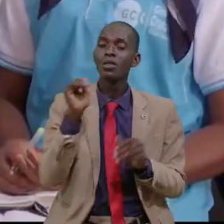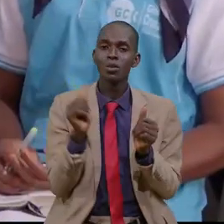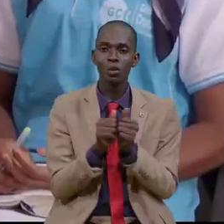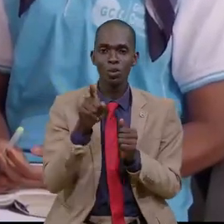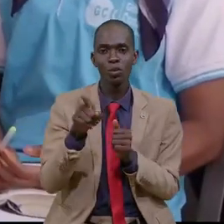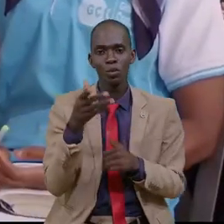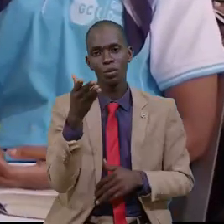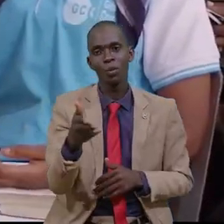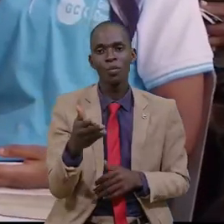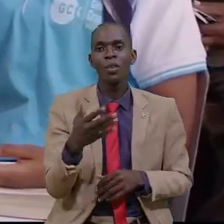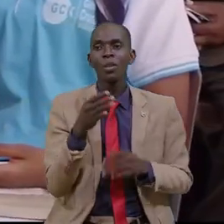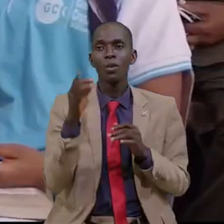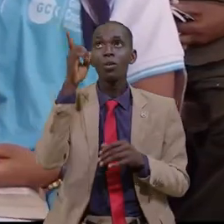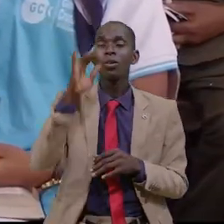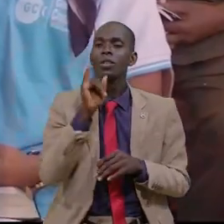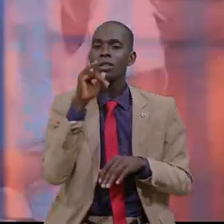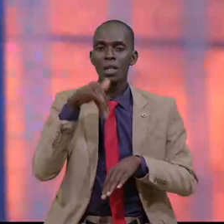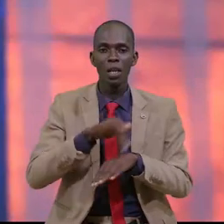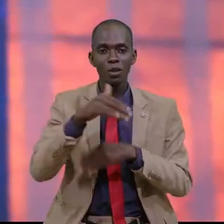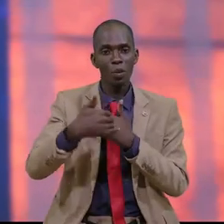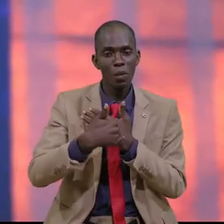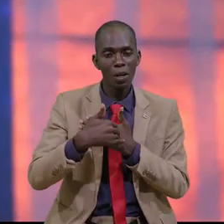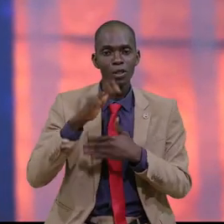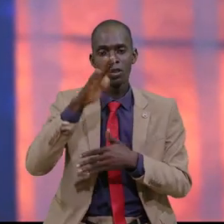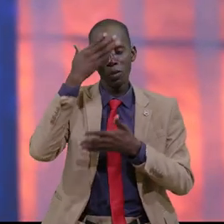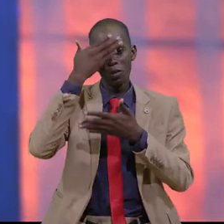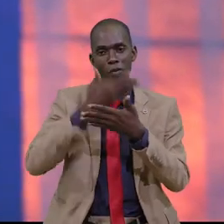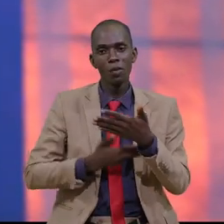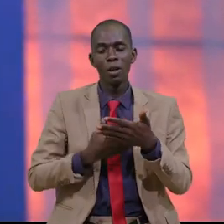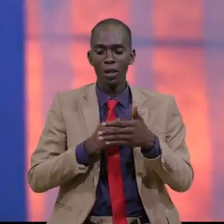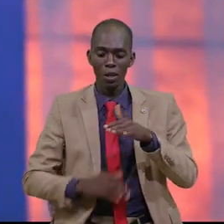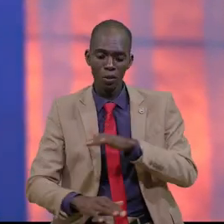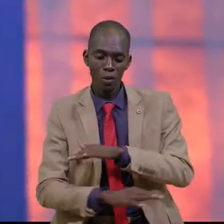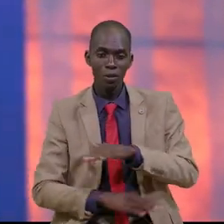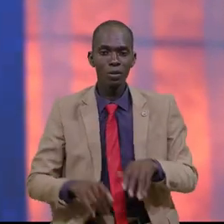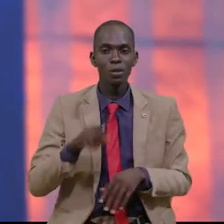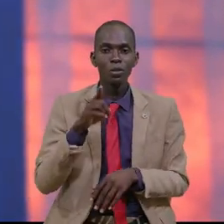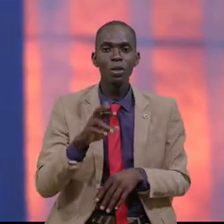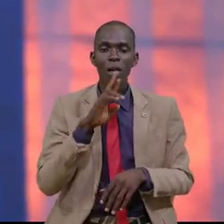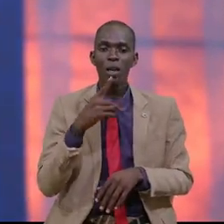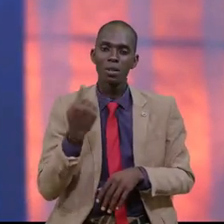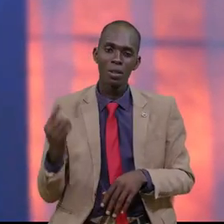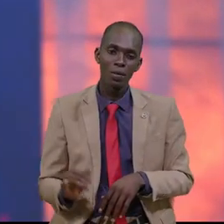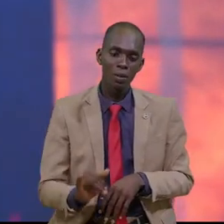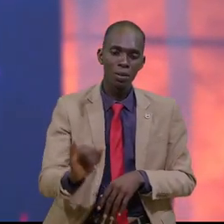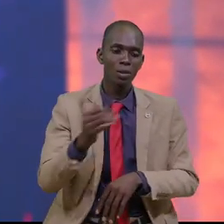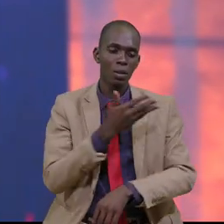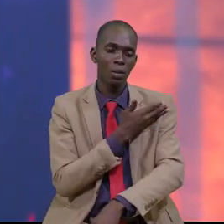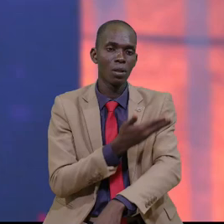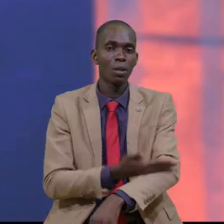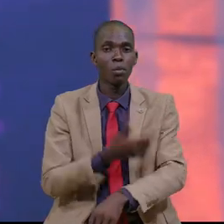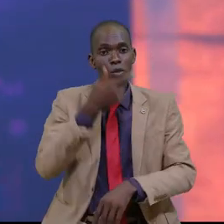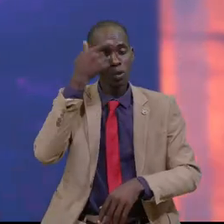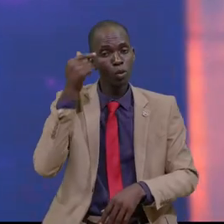And it's in your front, as in your side. And underneath you are the everlasting arms. Because you are